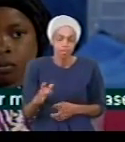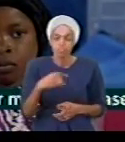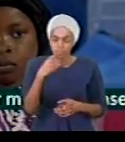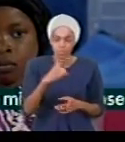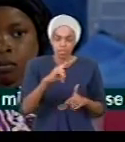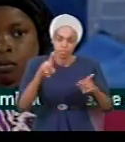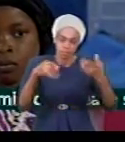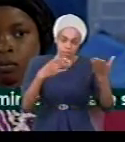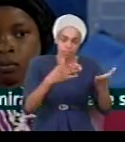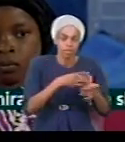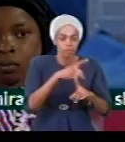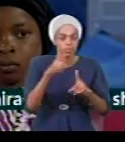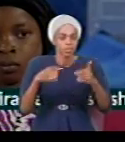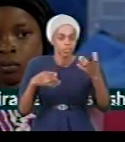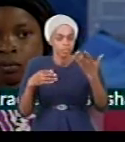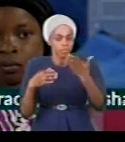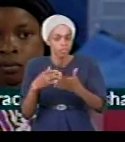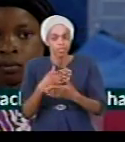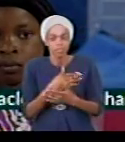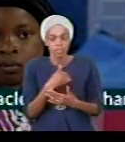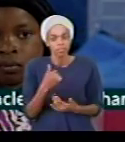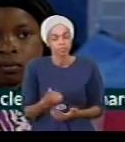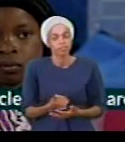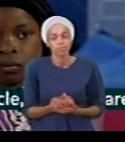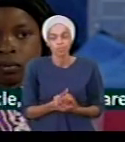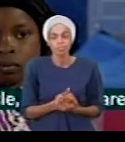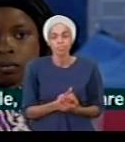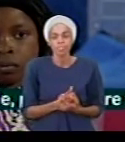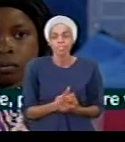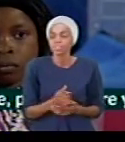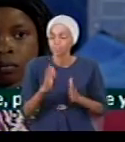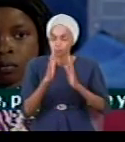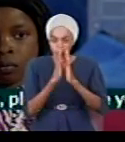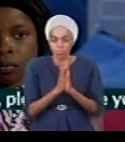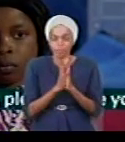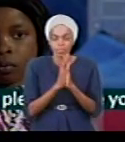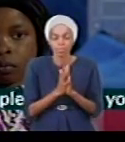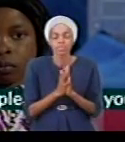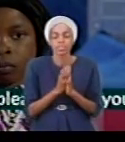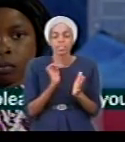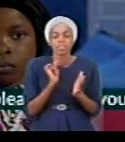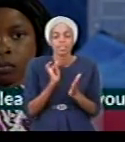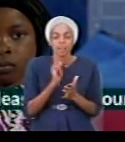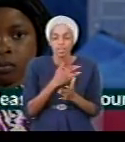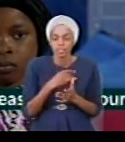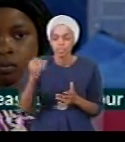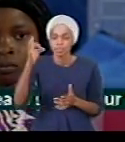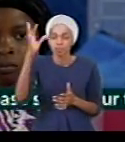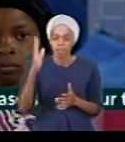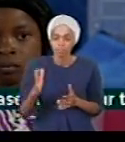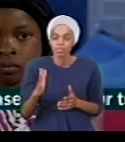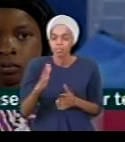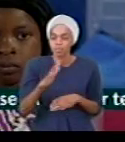case. Then Baba mentioned my case and that heavy bleeding disappeared. Praise the Lord.